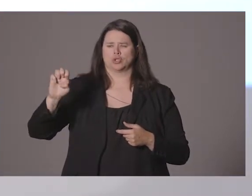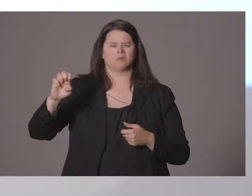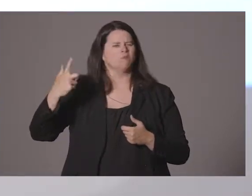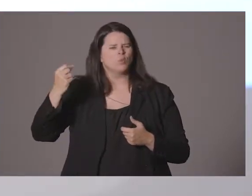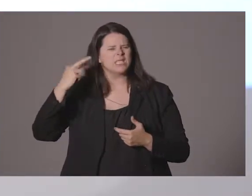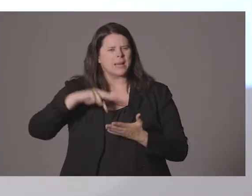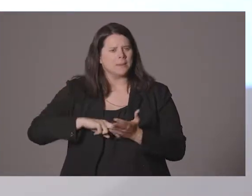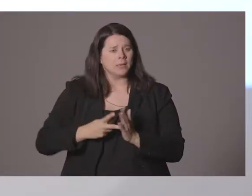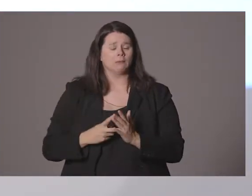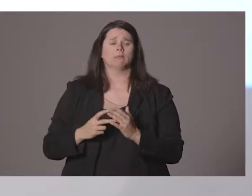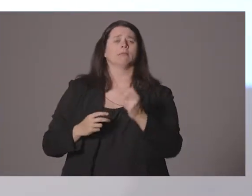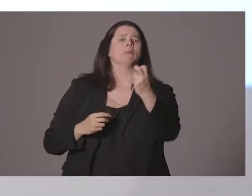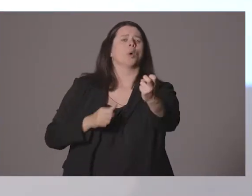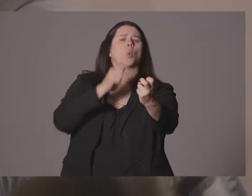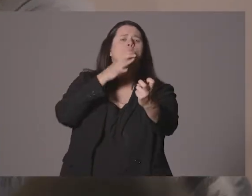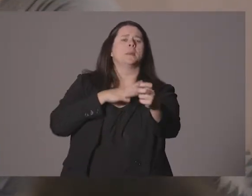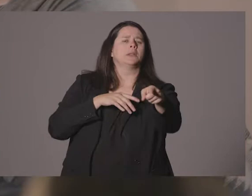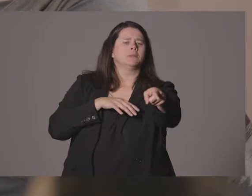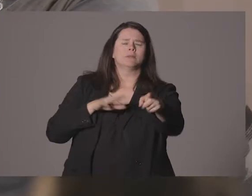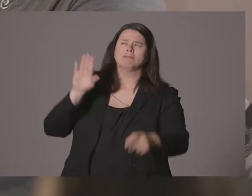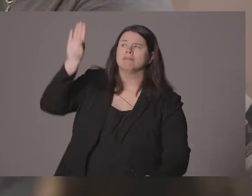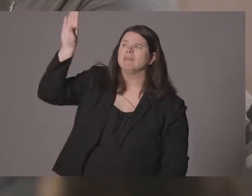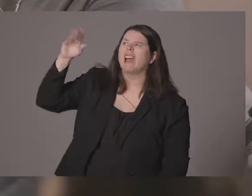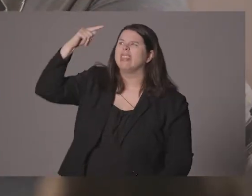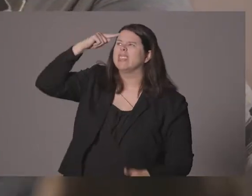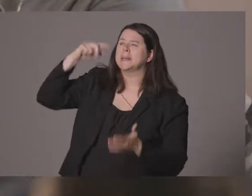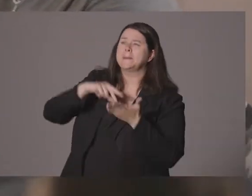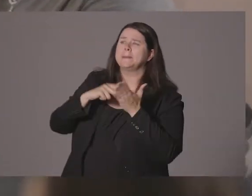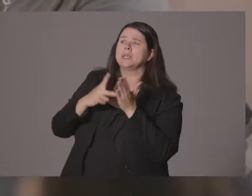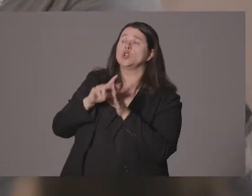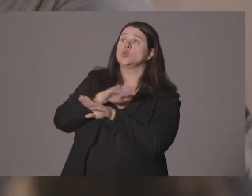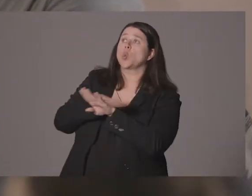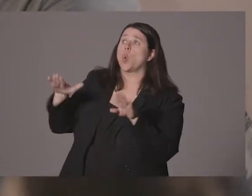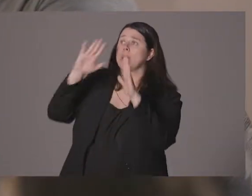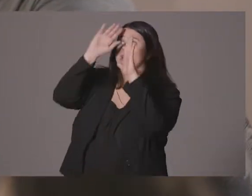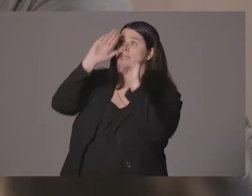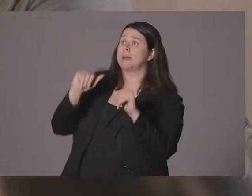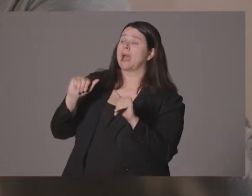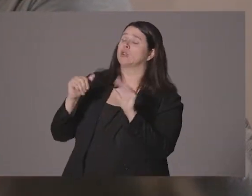them. When I see that, I think